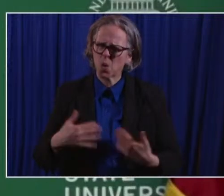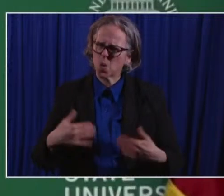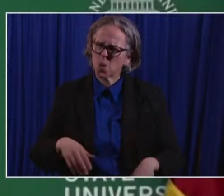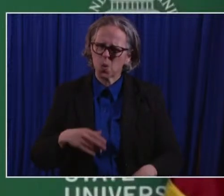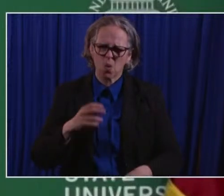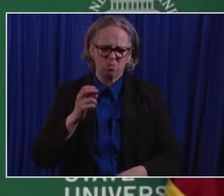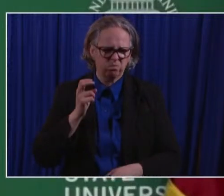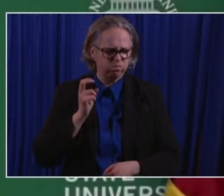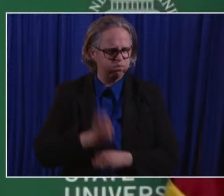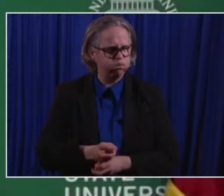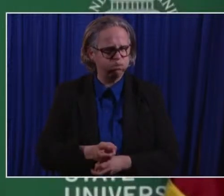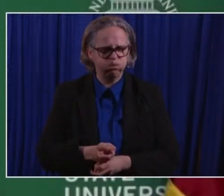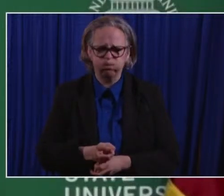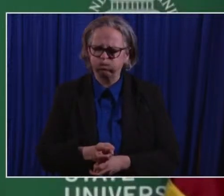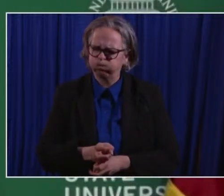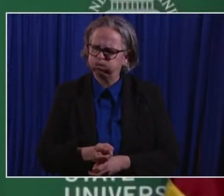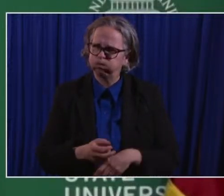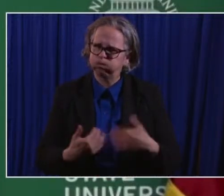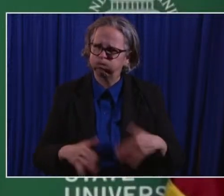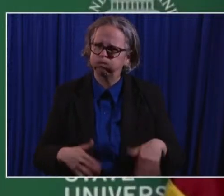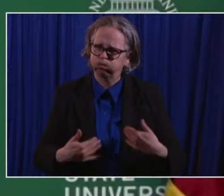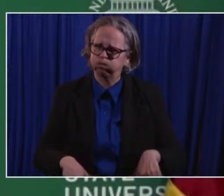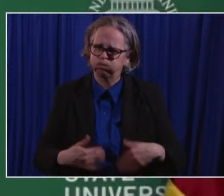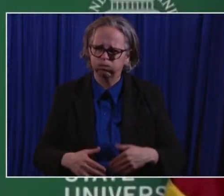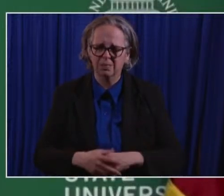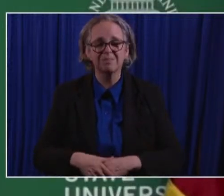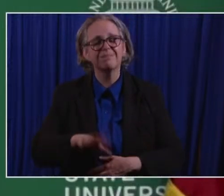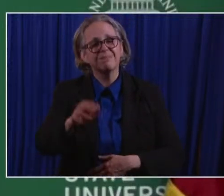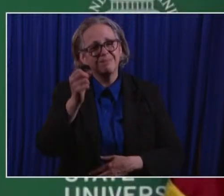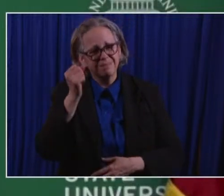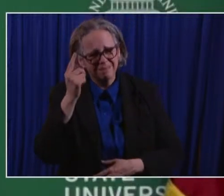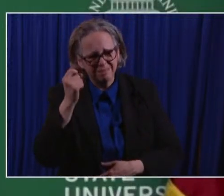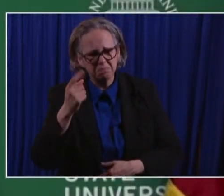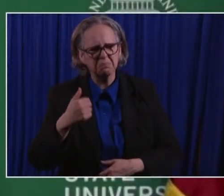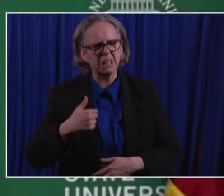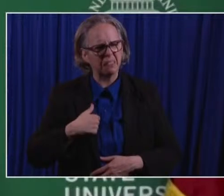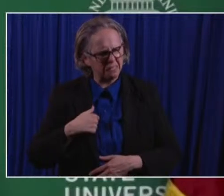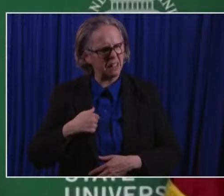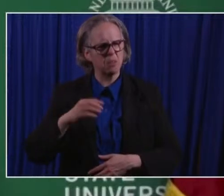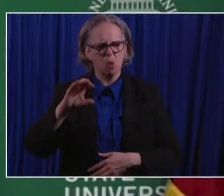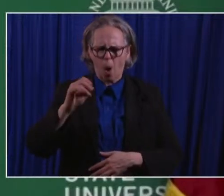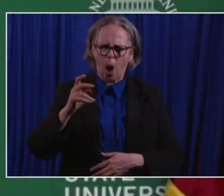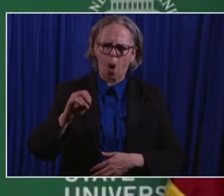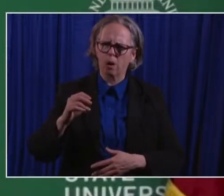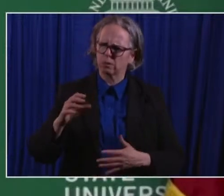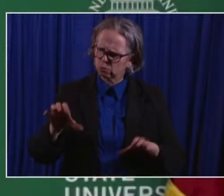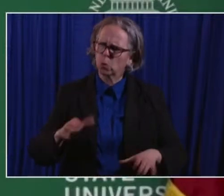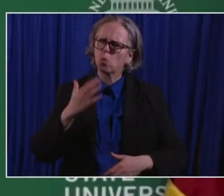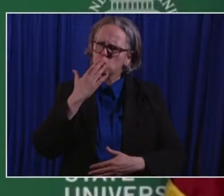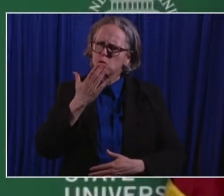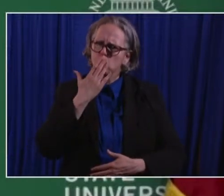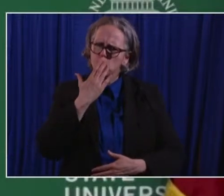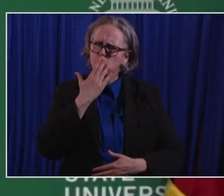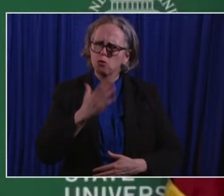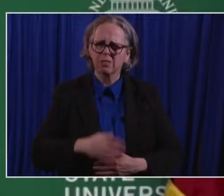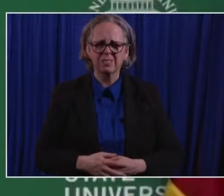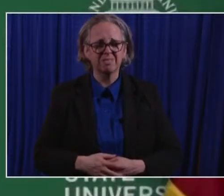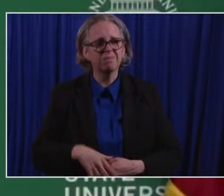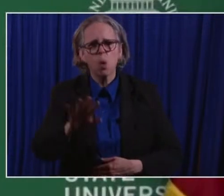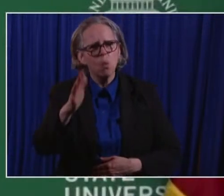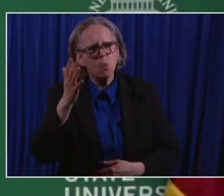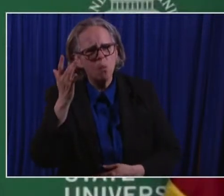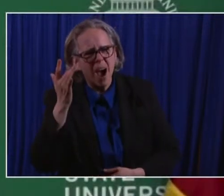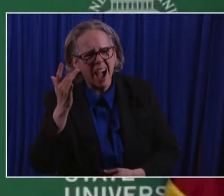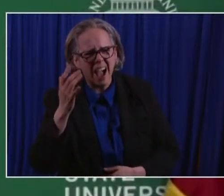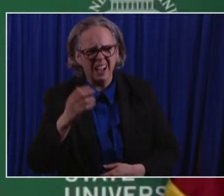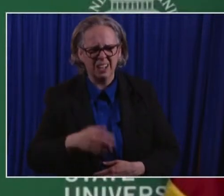either. But I think we are well positioned. Why do I say that? We're well positioned. We have almost 2,000 locations in the state